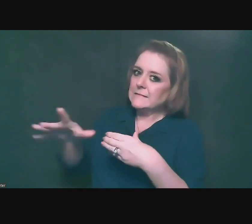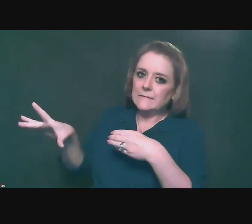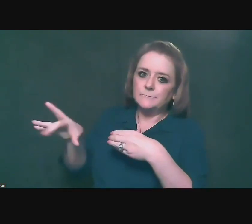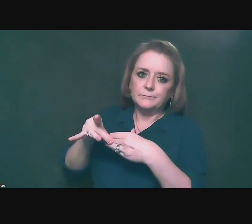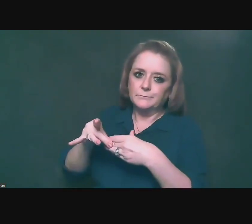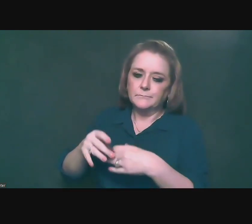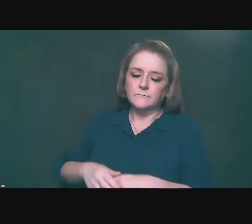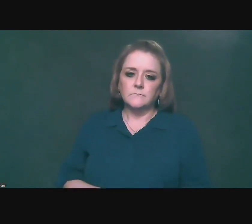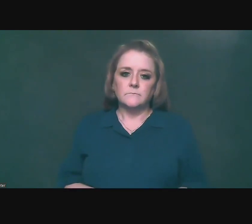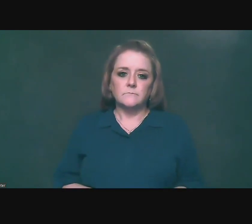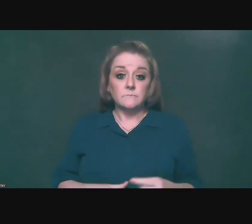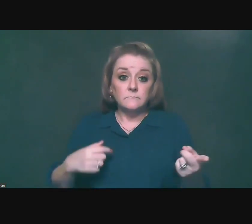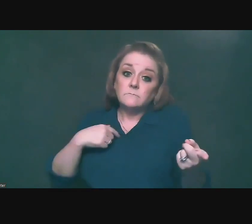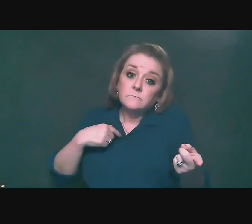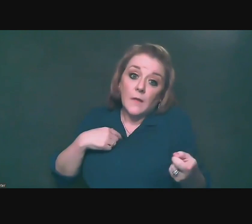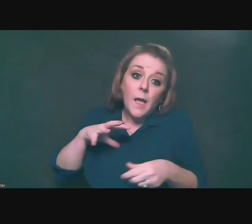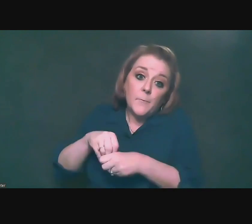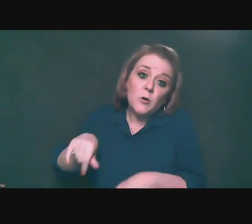And I'm one of those.